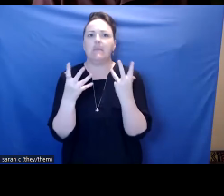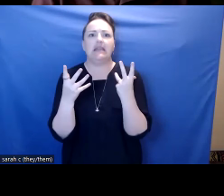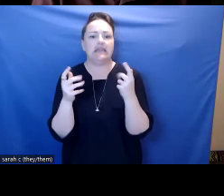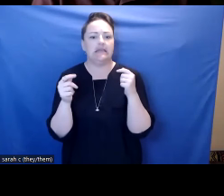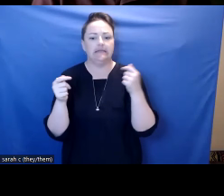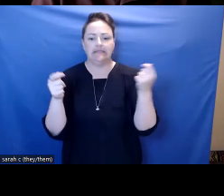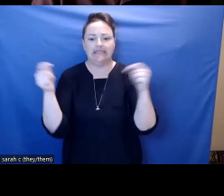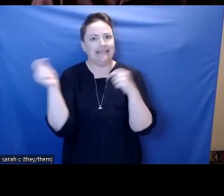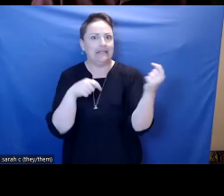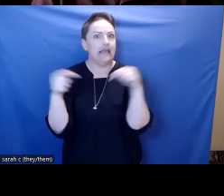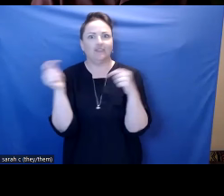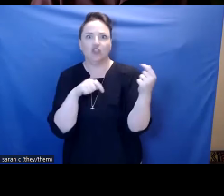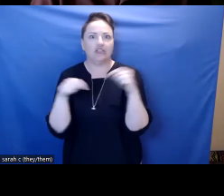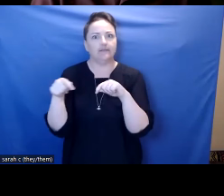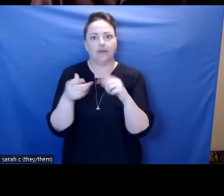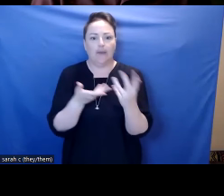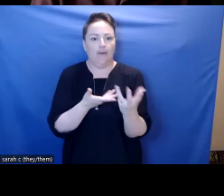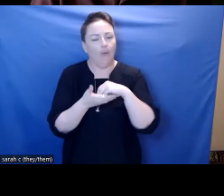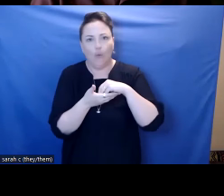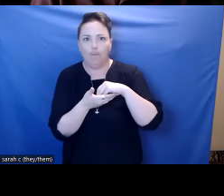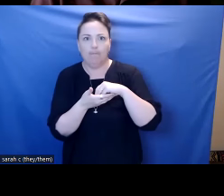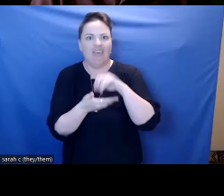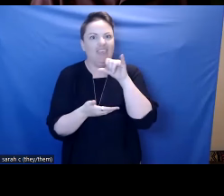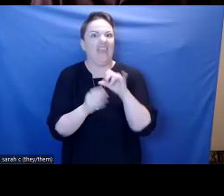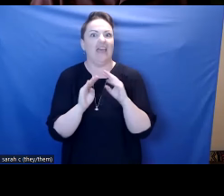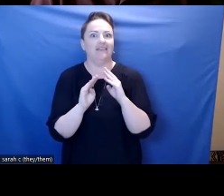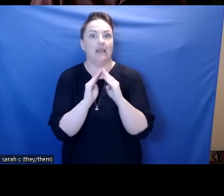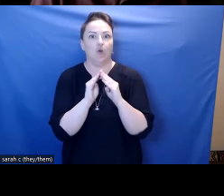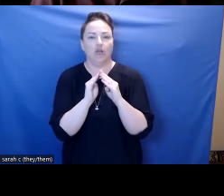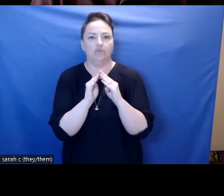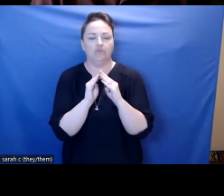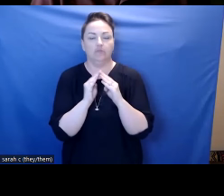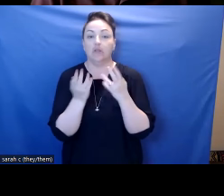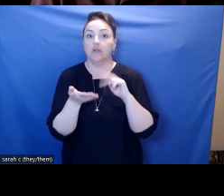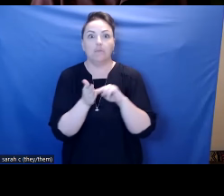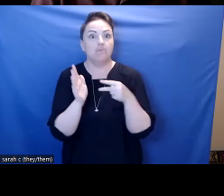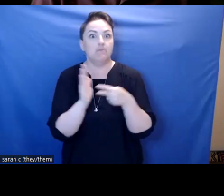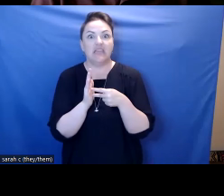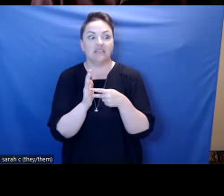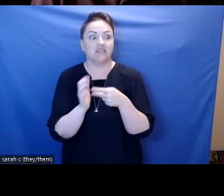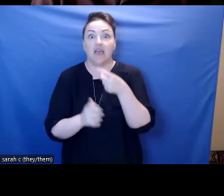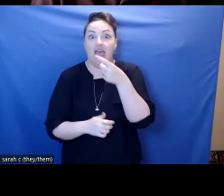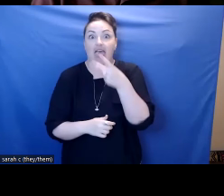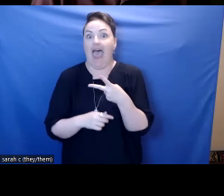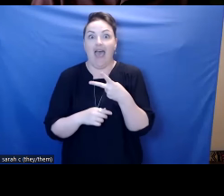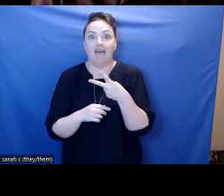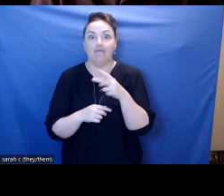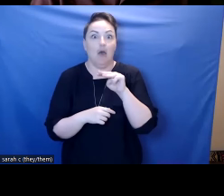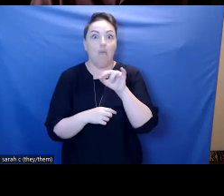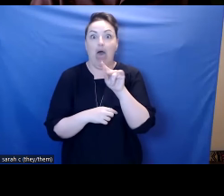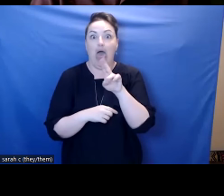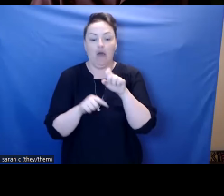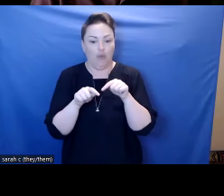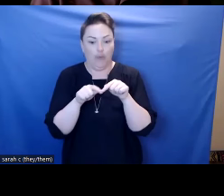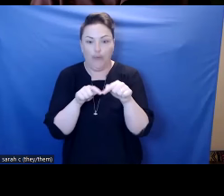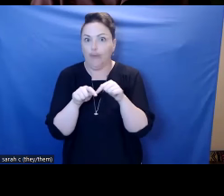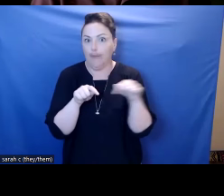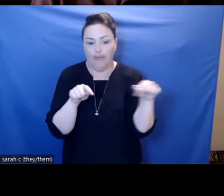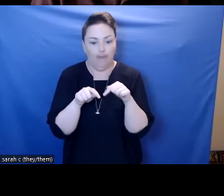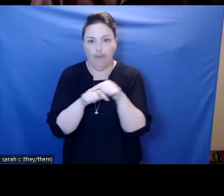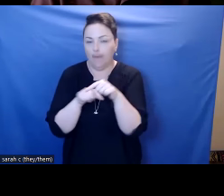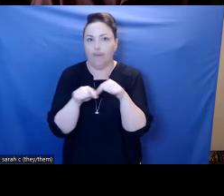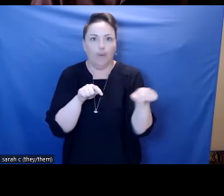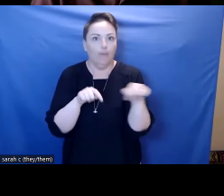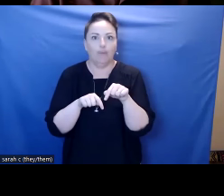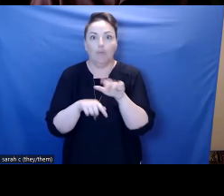as you can into the neighborhood so that they're within a half a mile, if possible, so that people can walk,